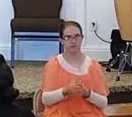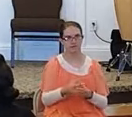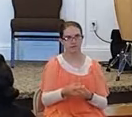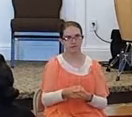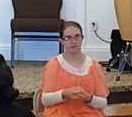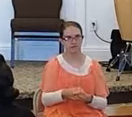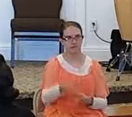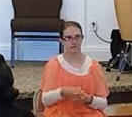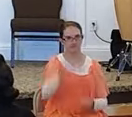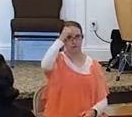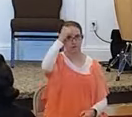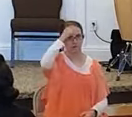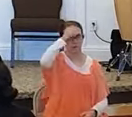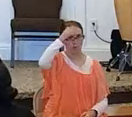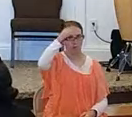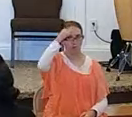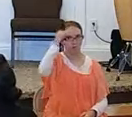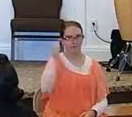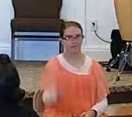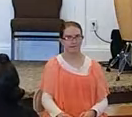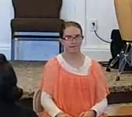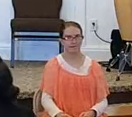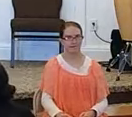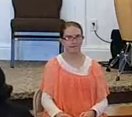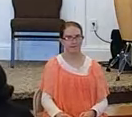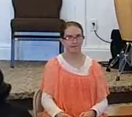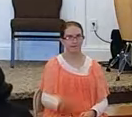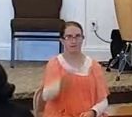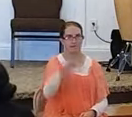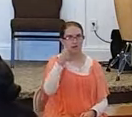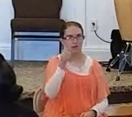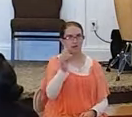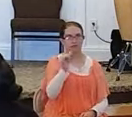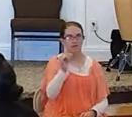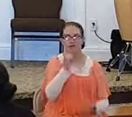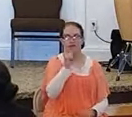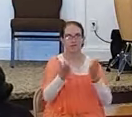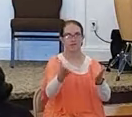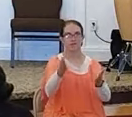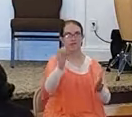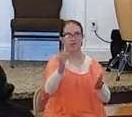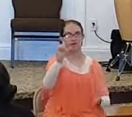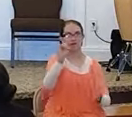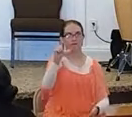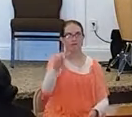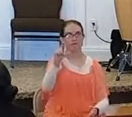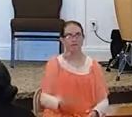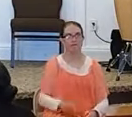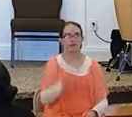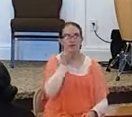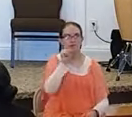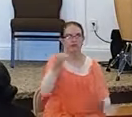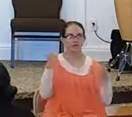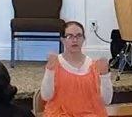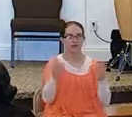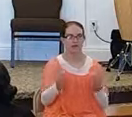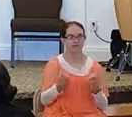She anointed him. Hallelujah. And he said, you didn't give me that oil, but she